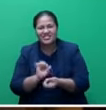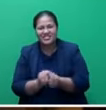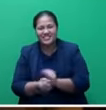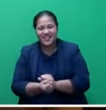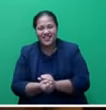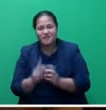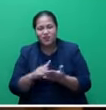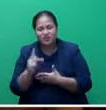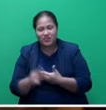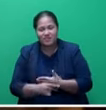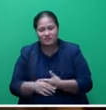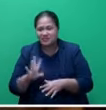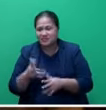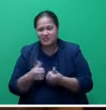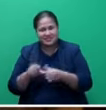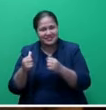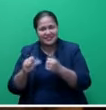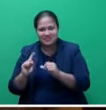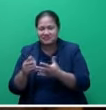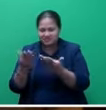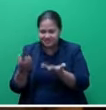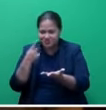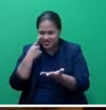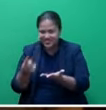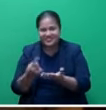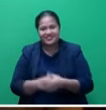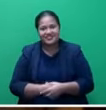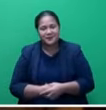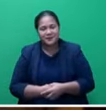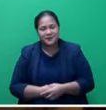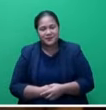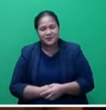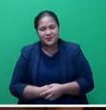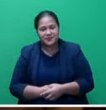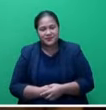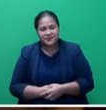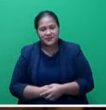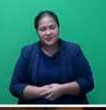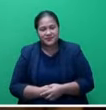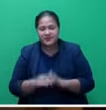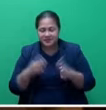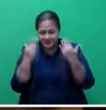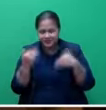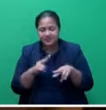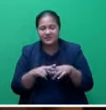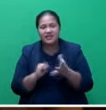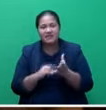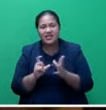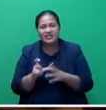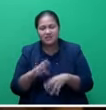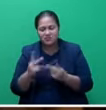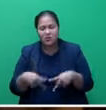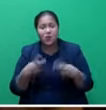The success speaks for itself. Mr. Speaker, FSC has also been promoting